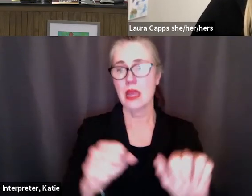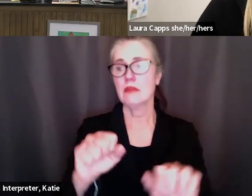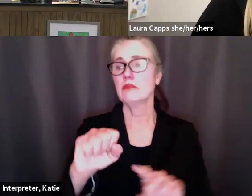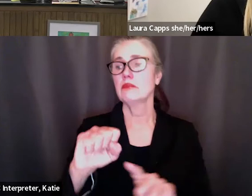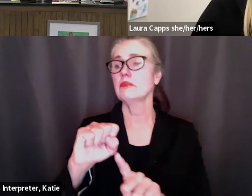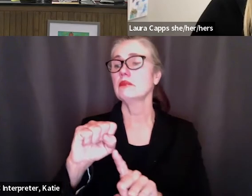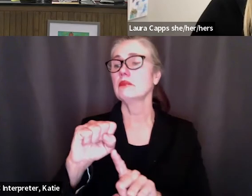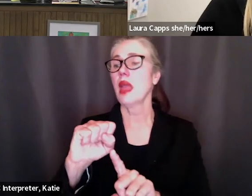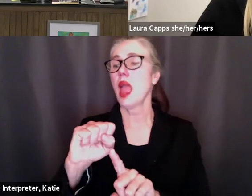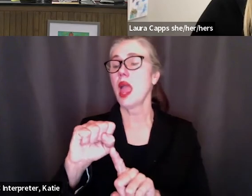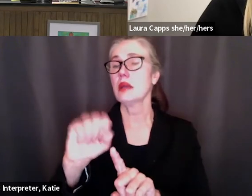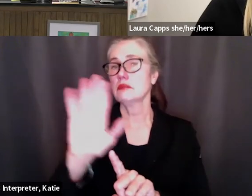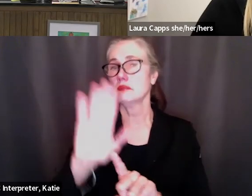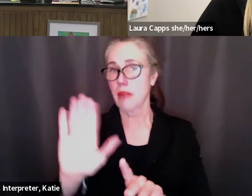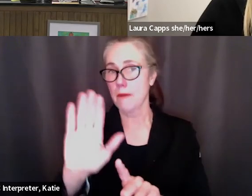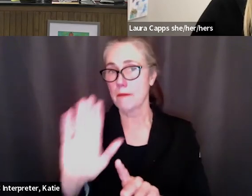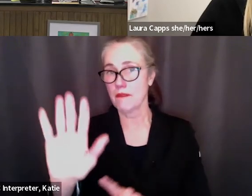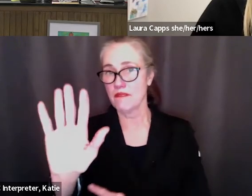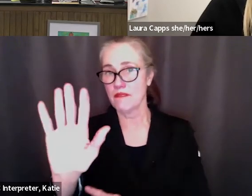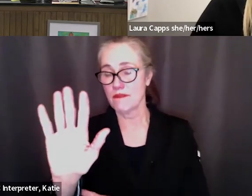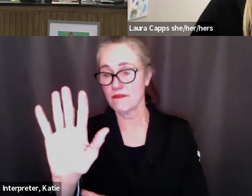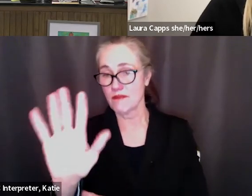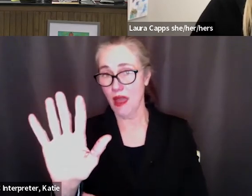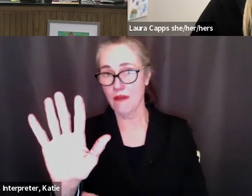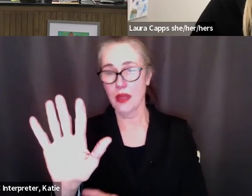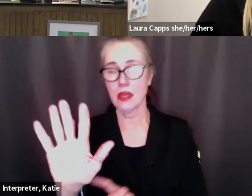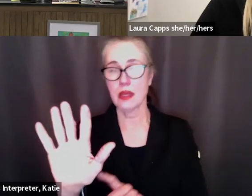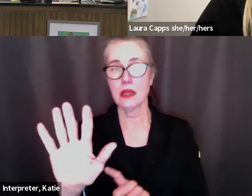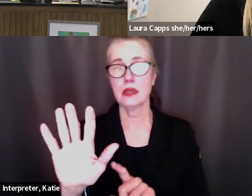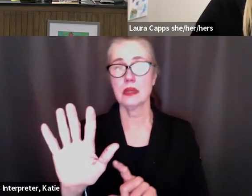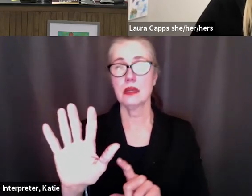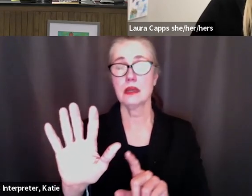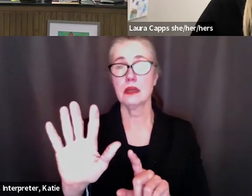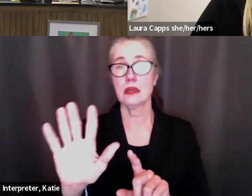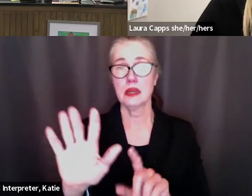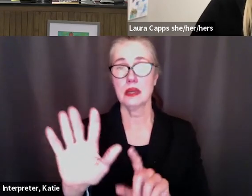that are the ones that were most selected by board members